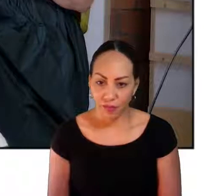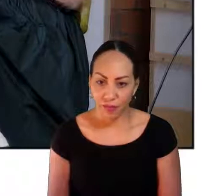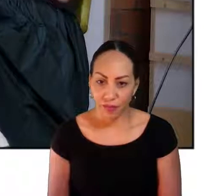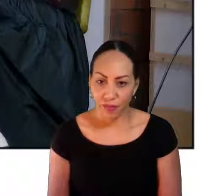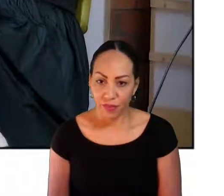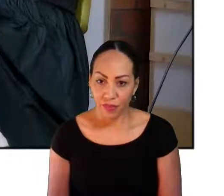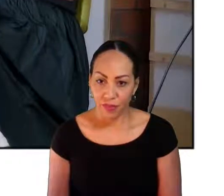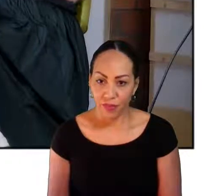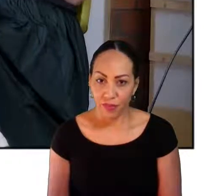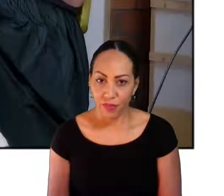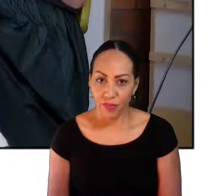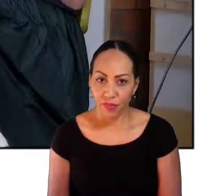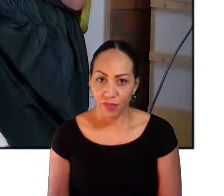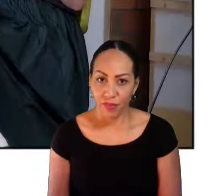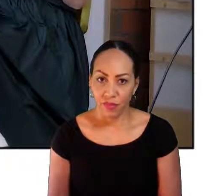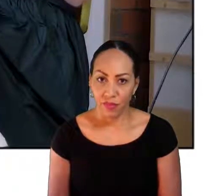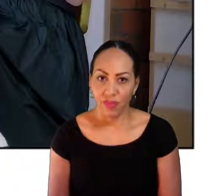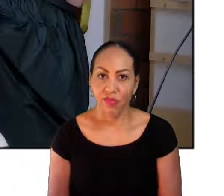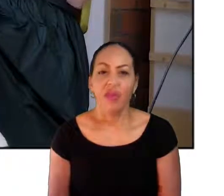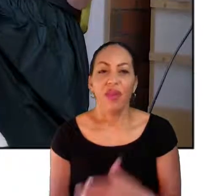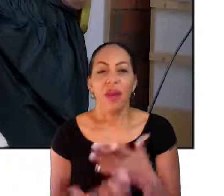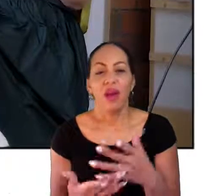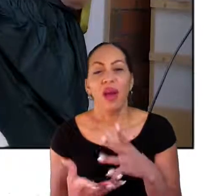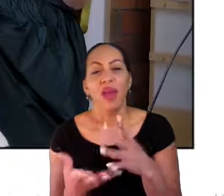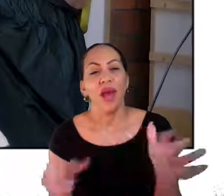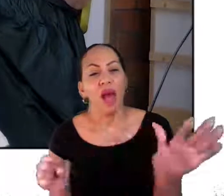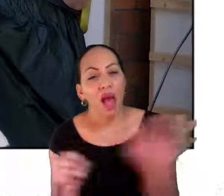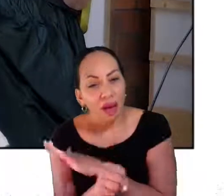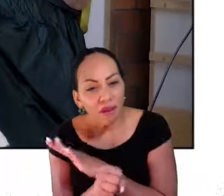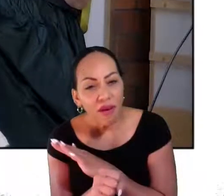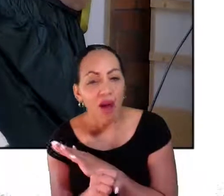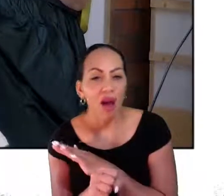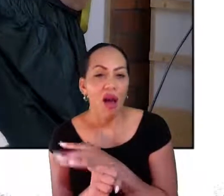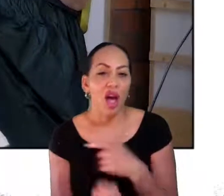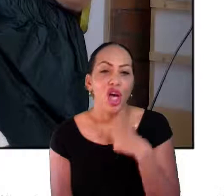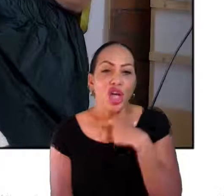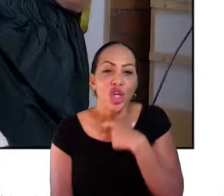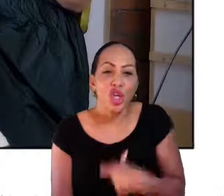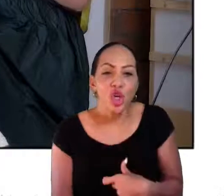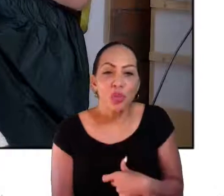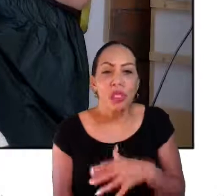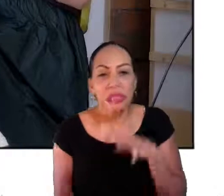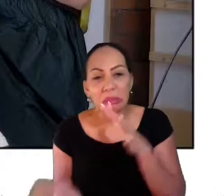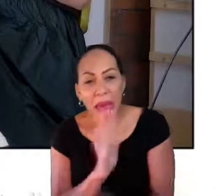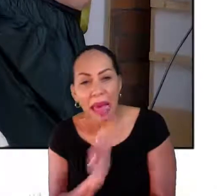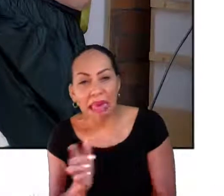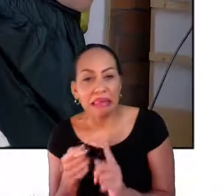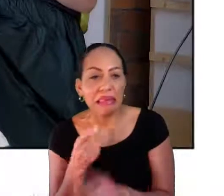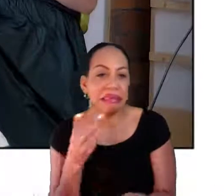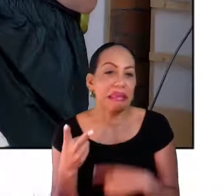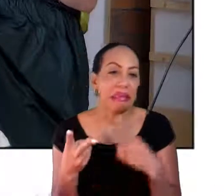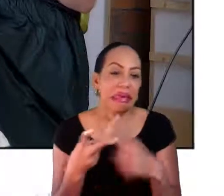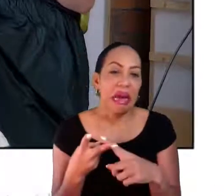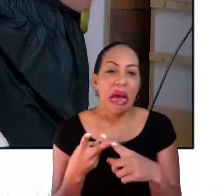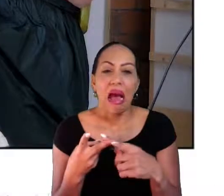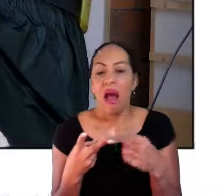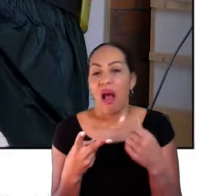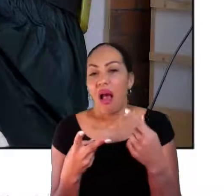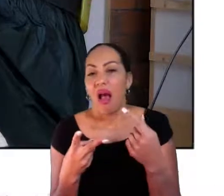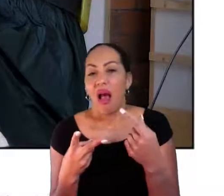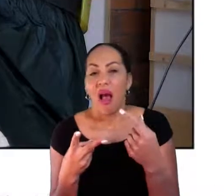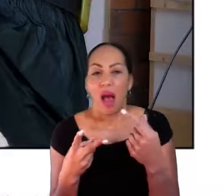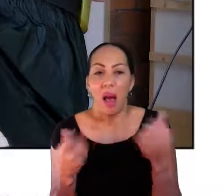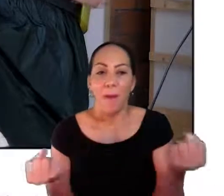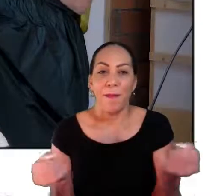things like the messy human stuff, that deal with specific issues of power. And as you can see,